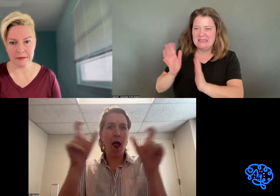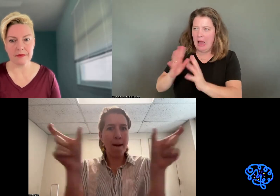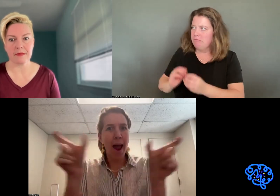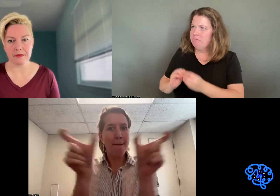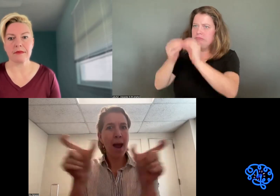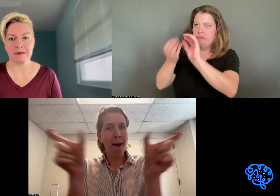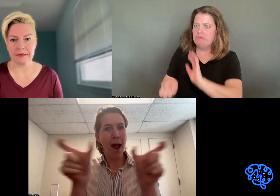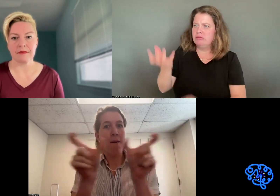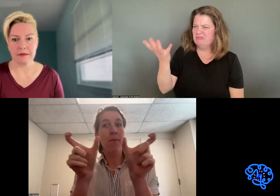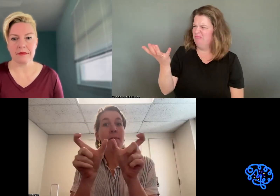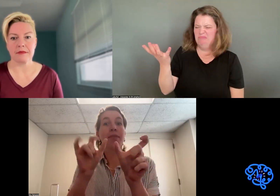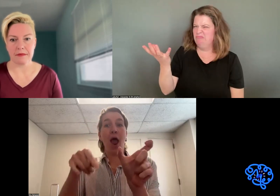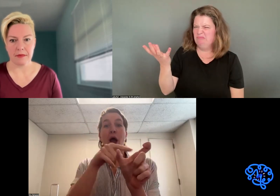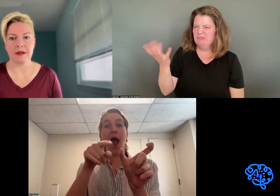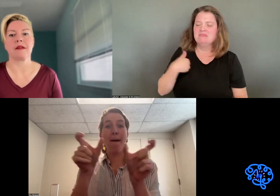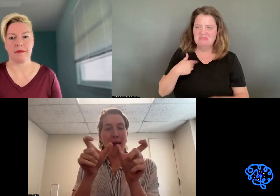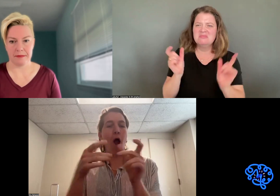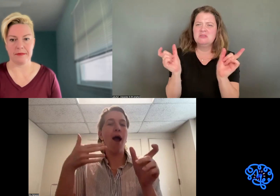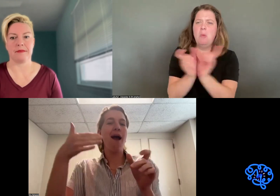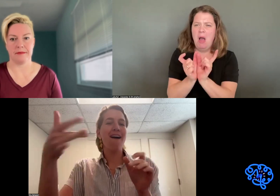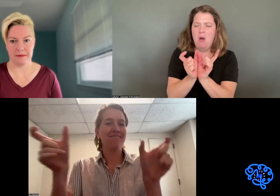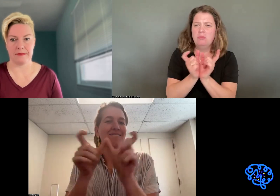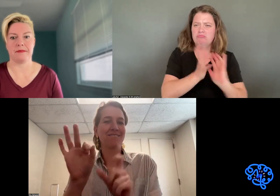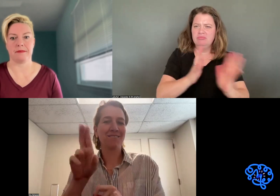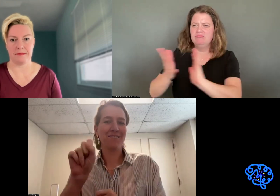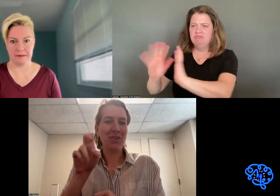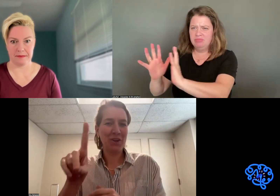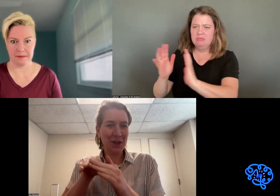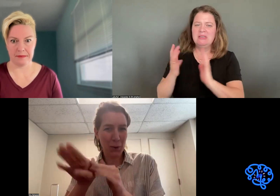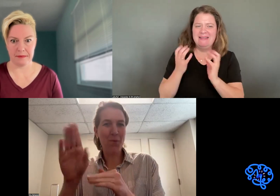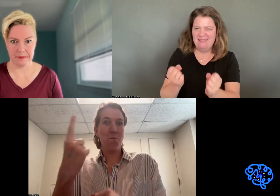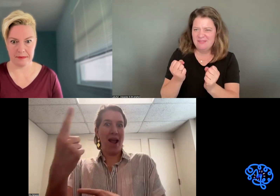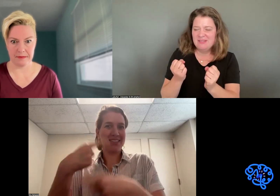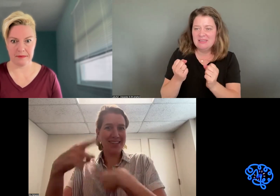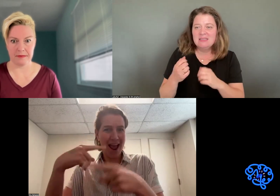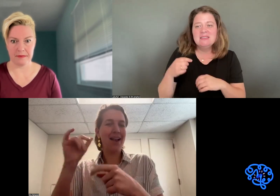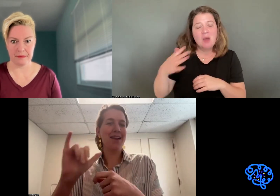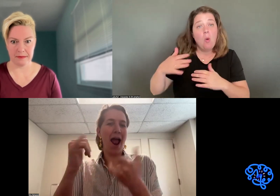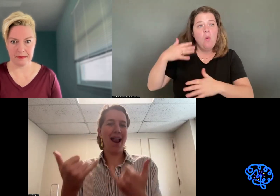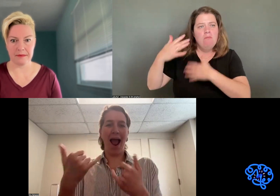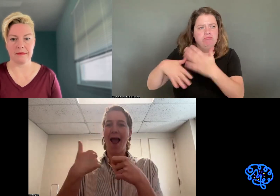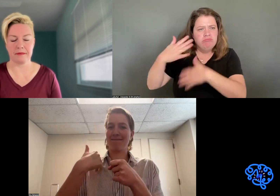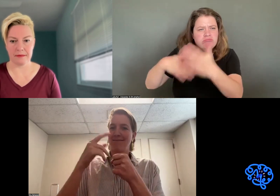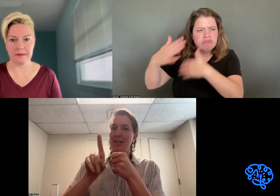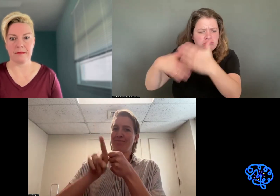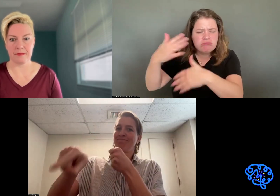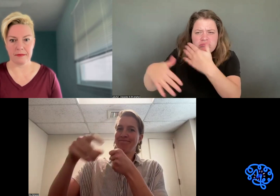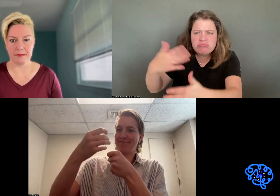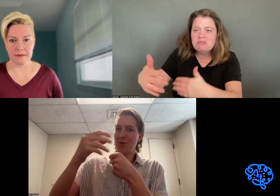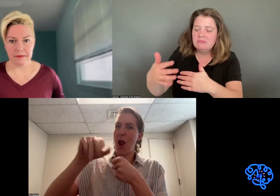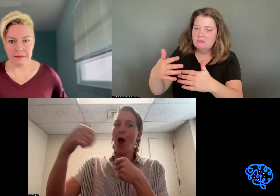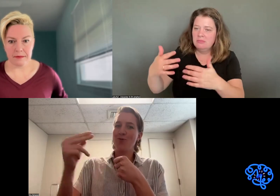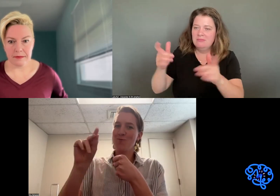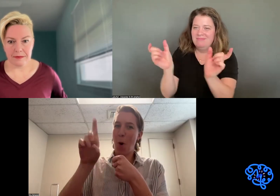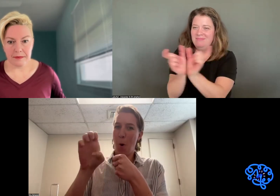created. And often we see that resulting in compound signs that eventually are really becoming one